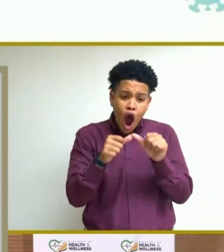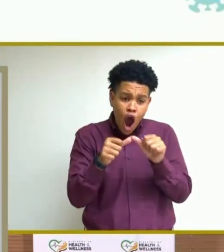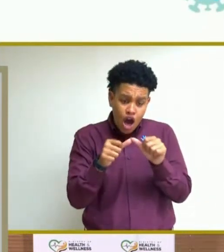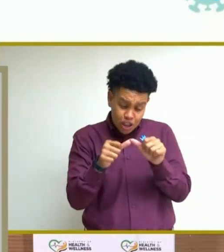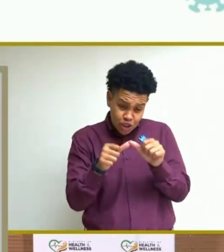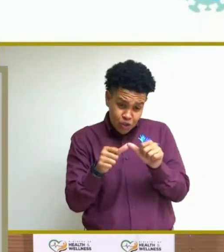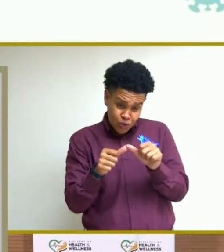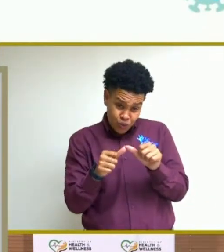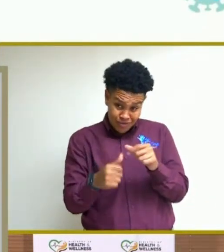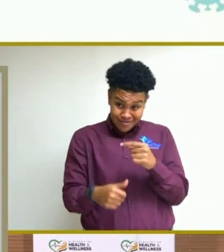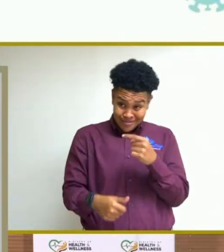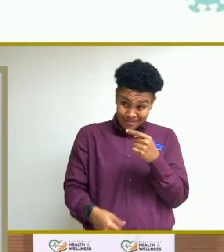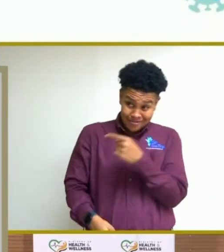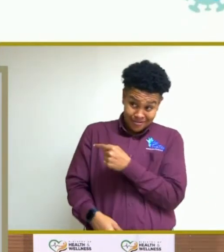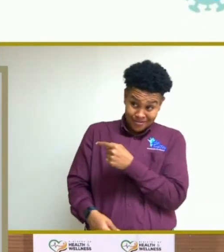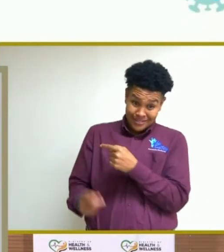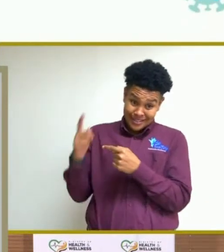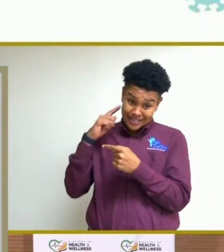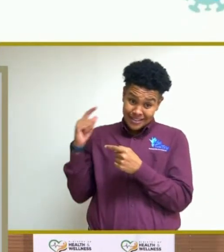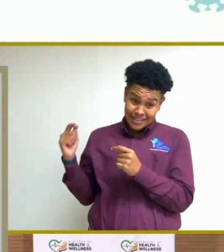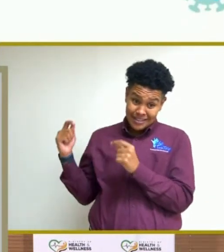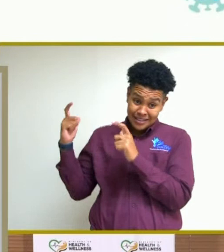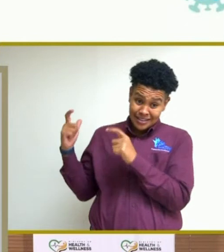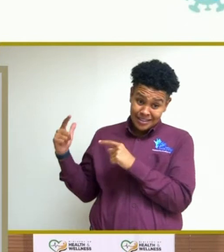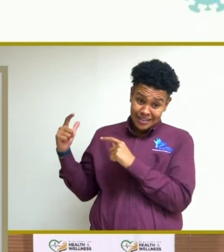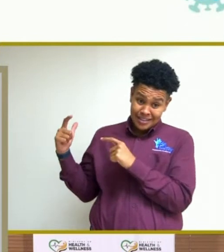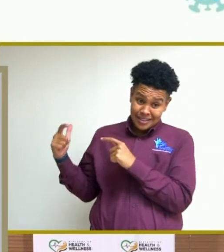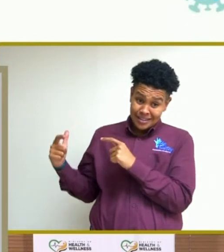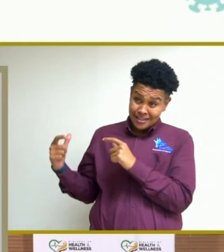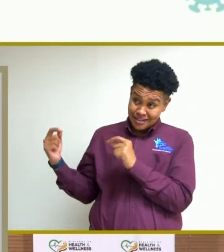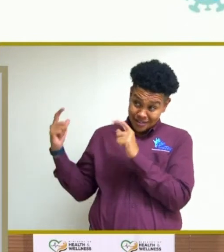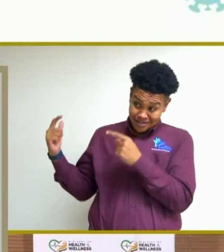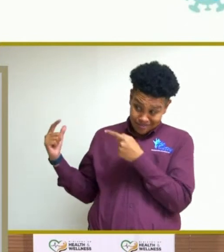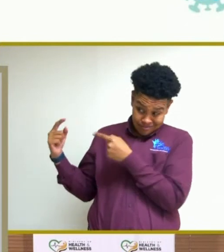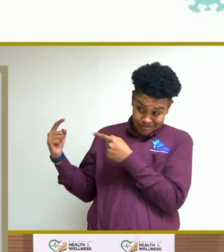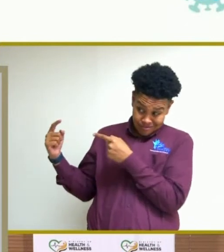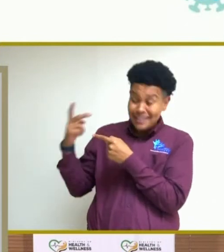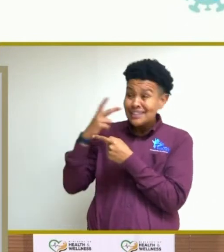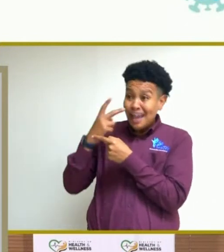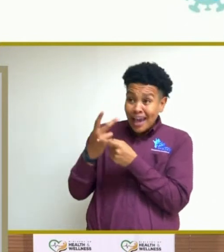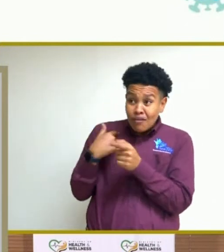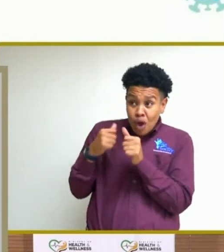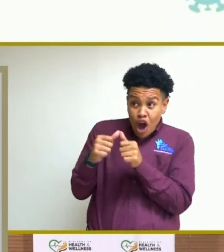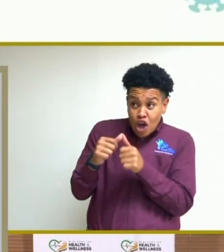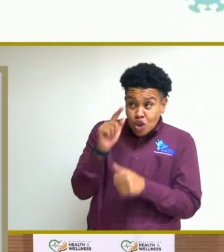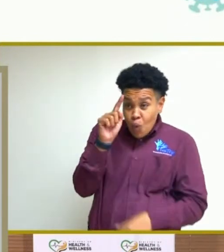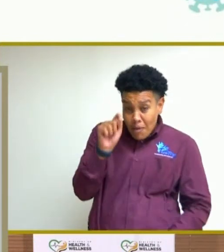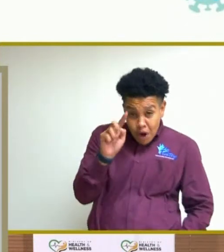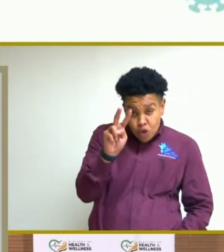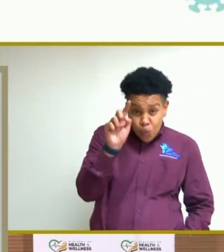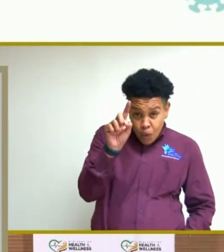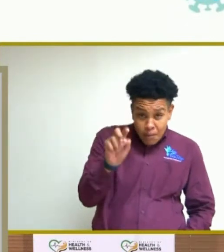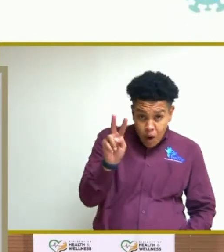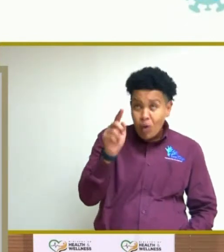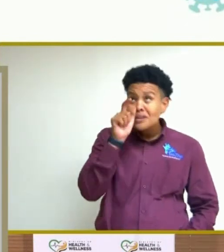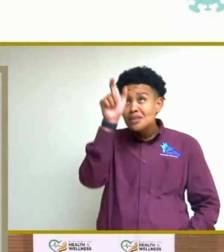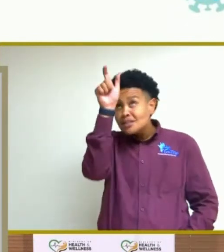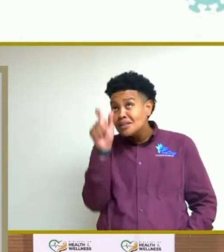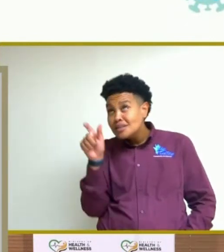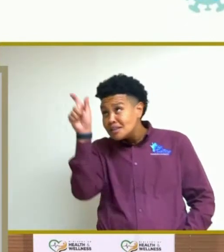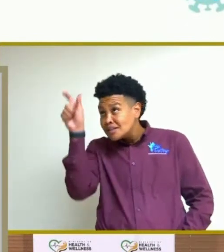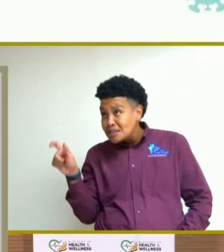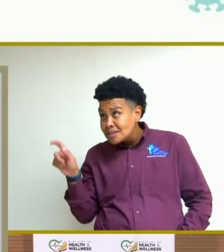rate of having a reproductive rate of between 1.2, 1.1, what it is that we will see is